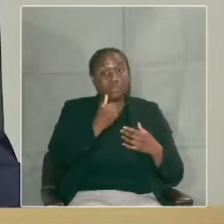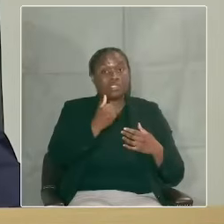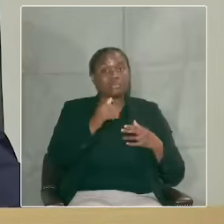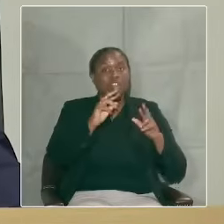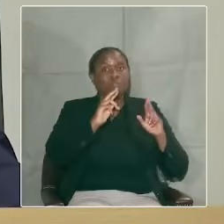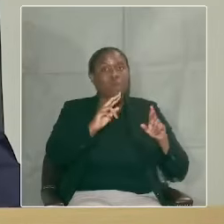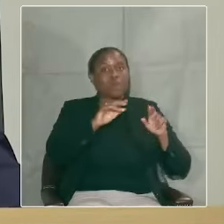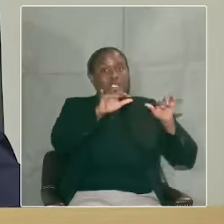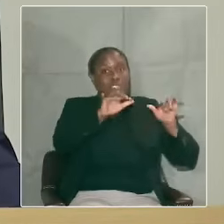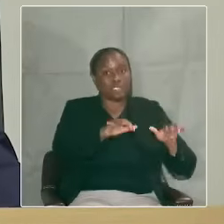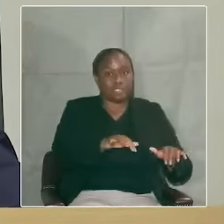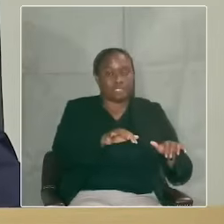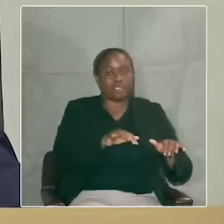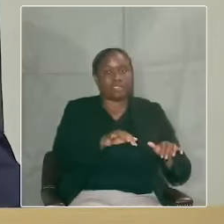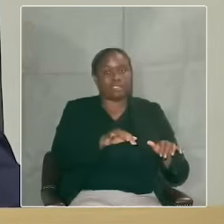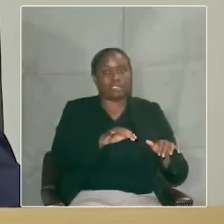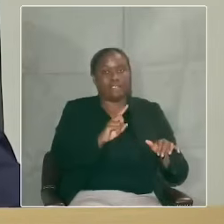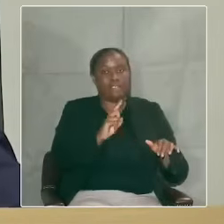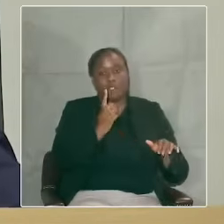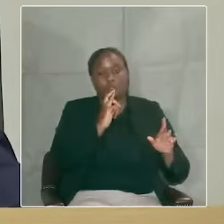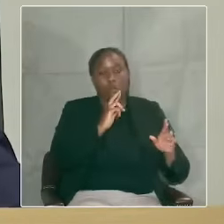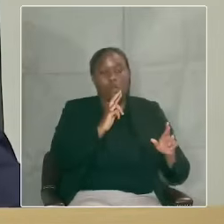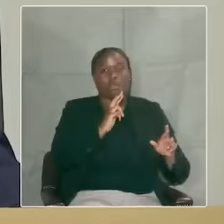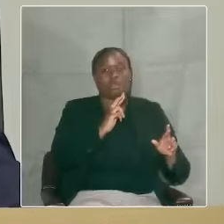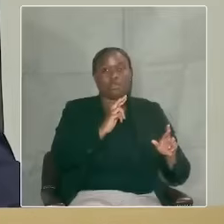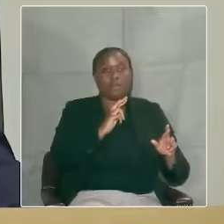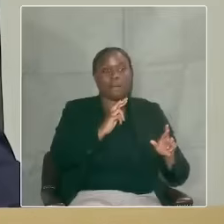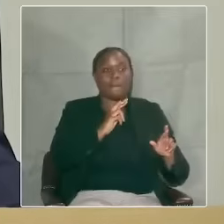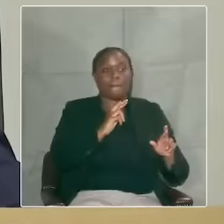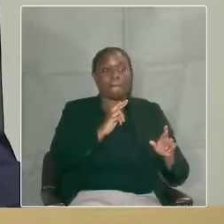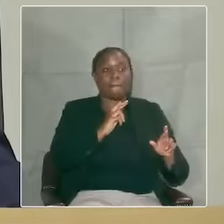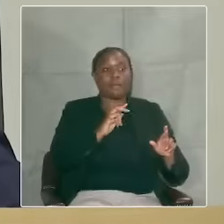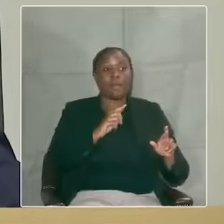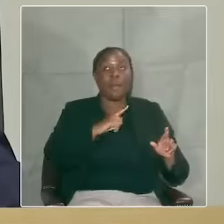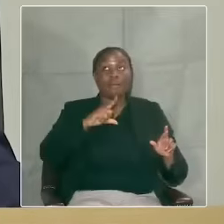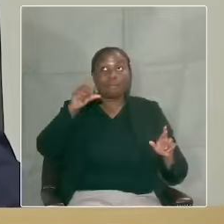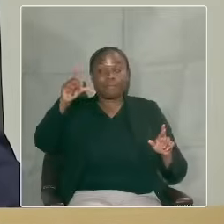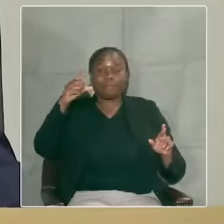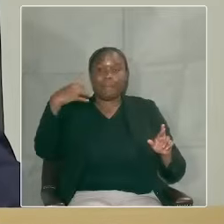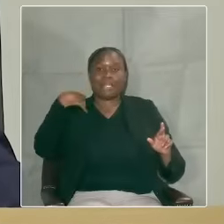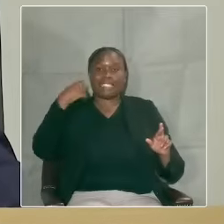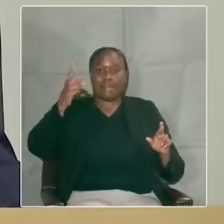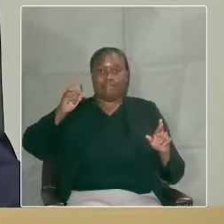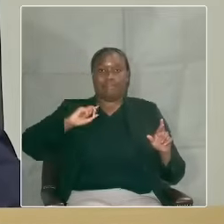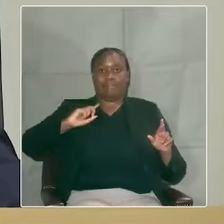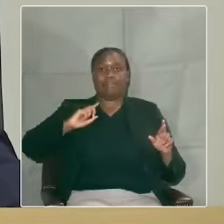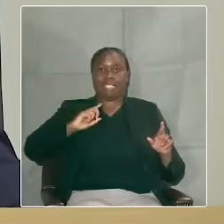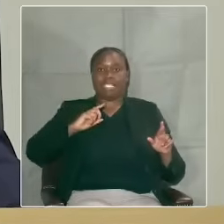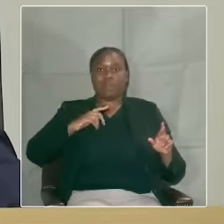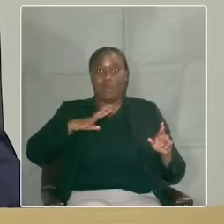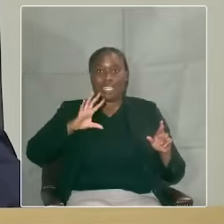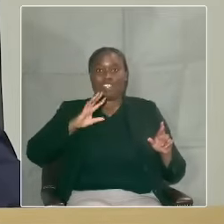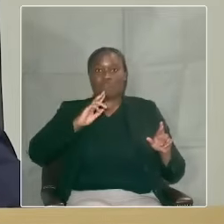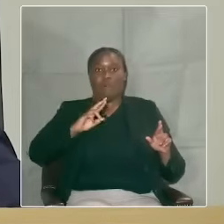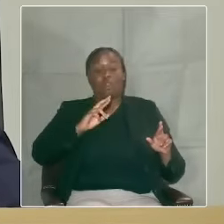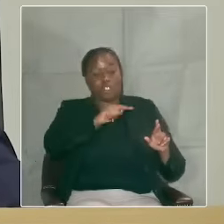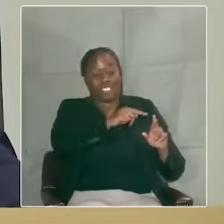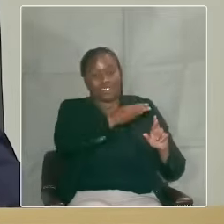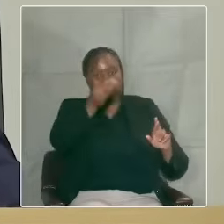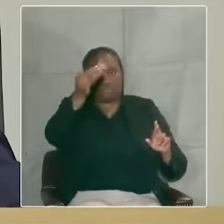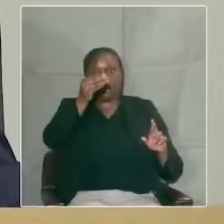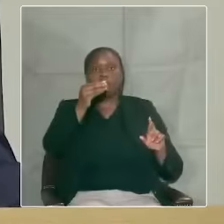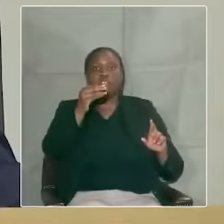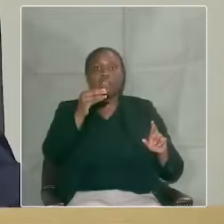as contained in the Minister's Directive of 31 December 2024, and that we should